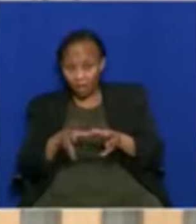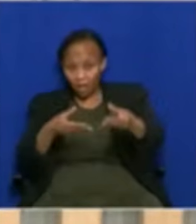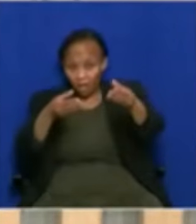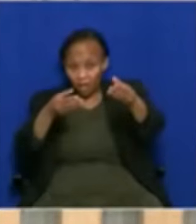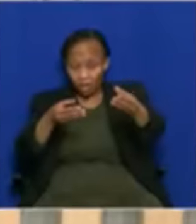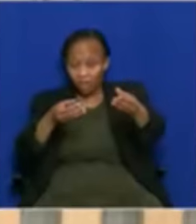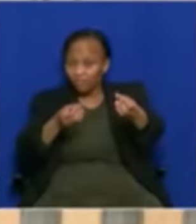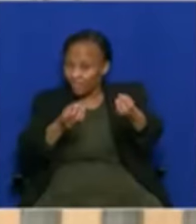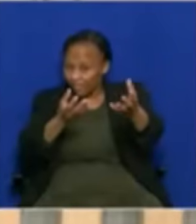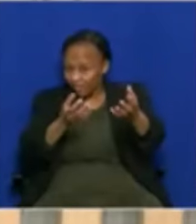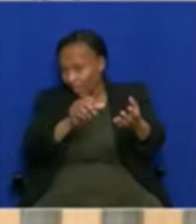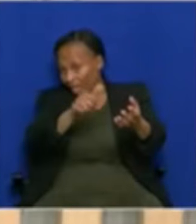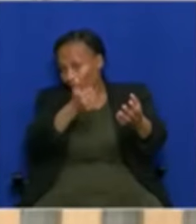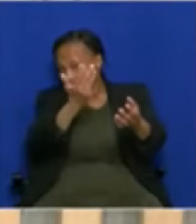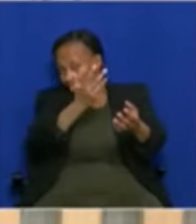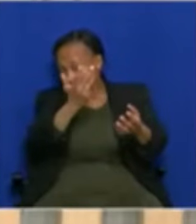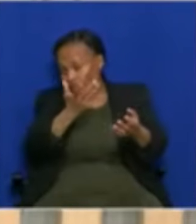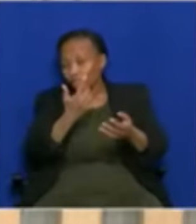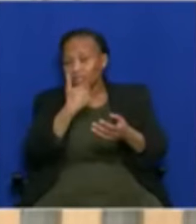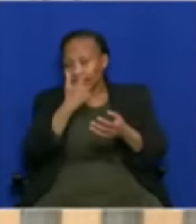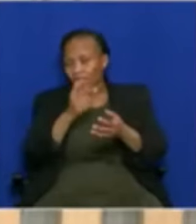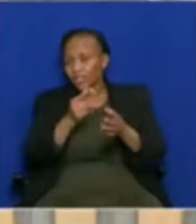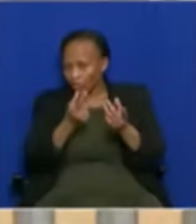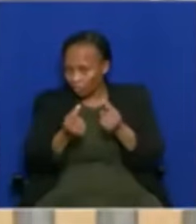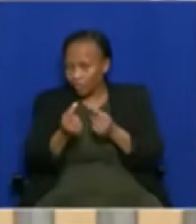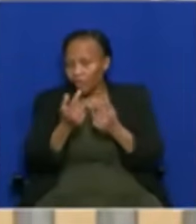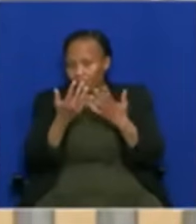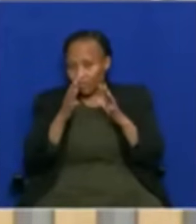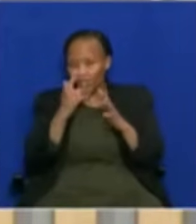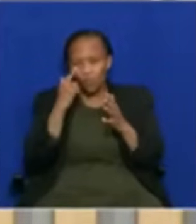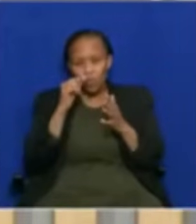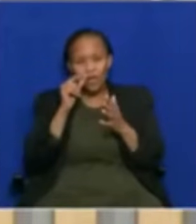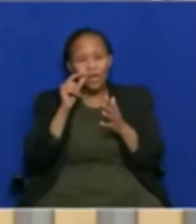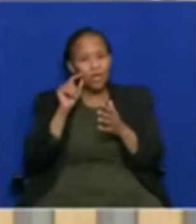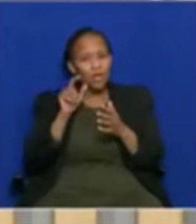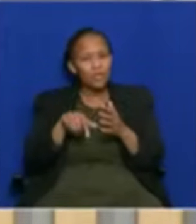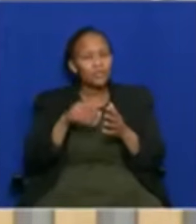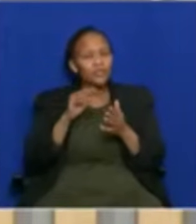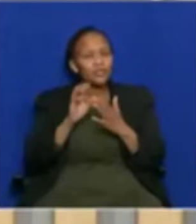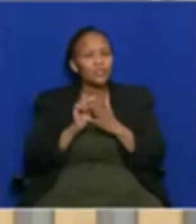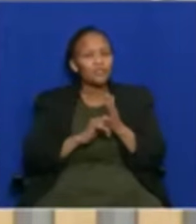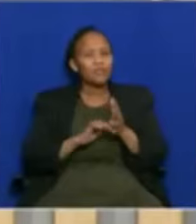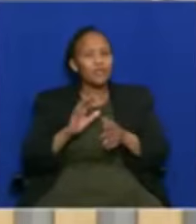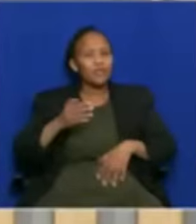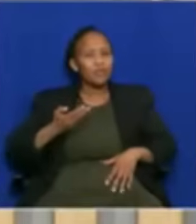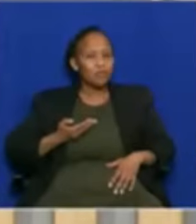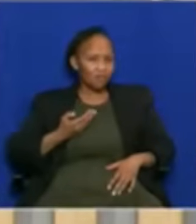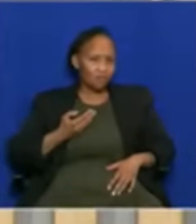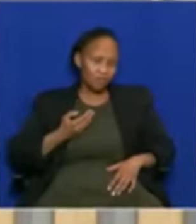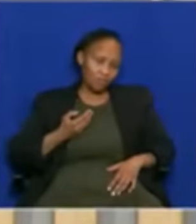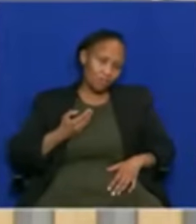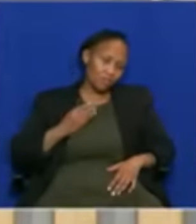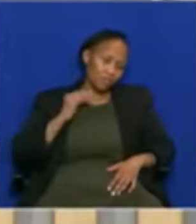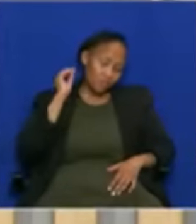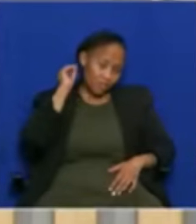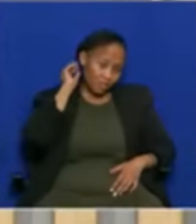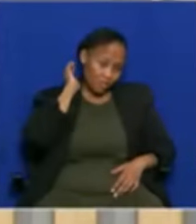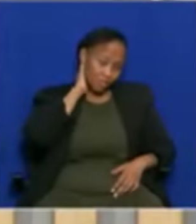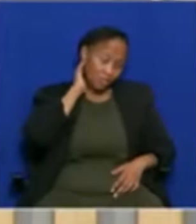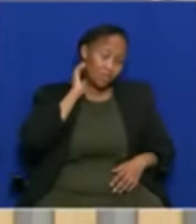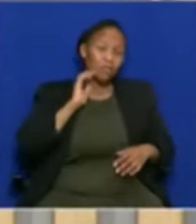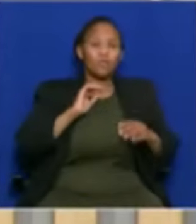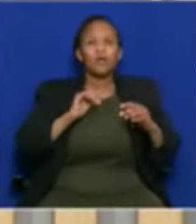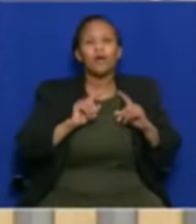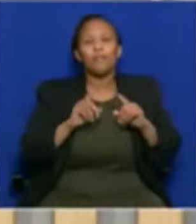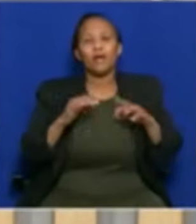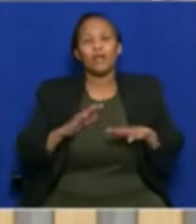done that in this investigation? That is noted, Counsel. Okay. But at that moment in time, taking the affidavit and